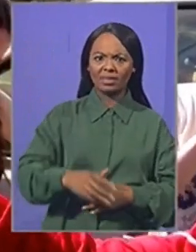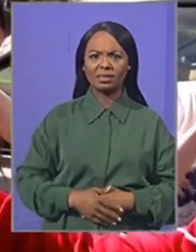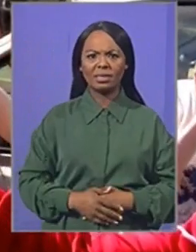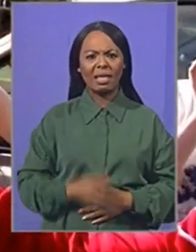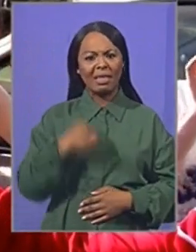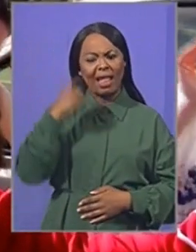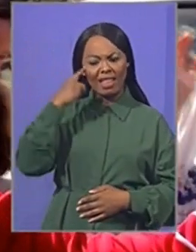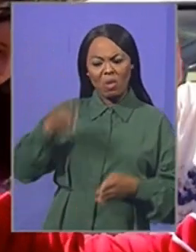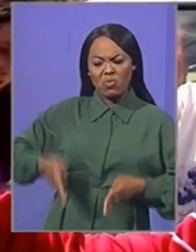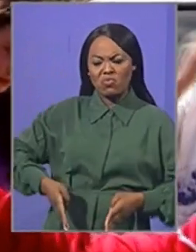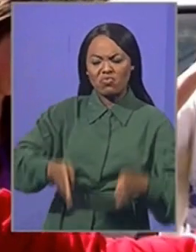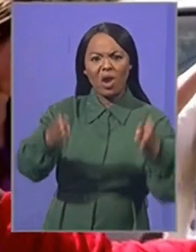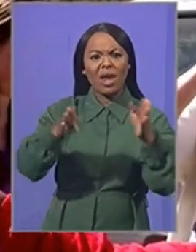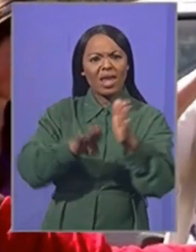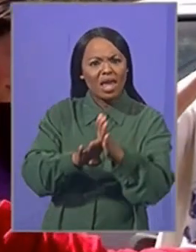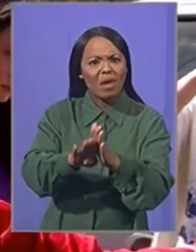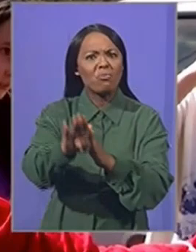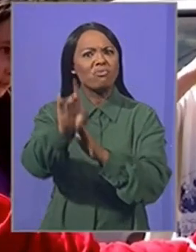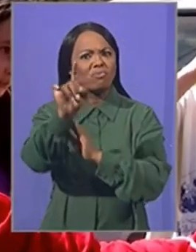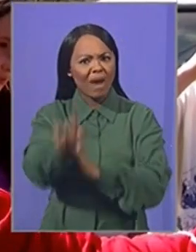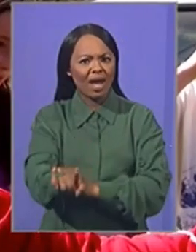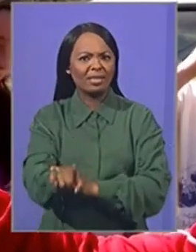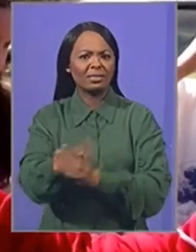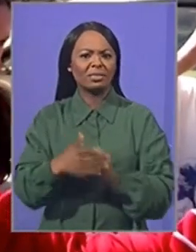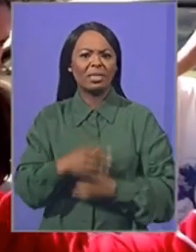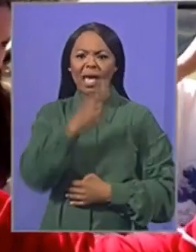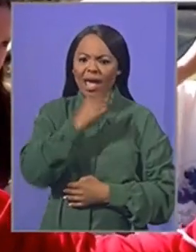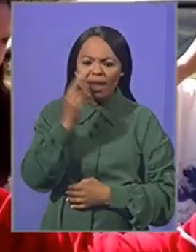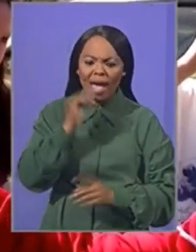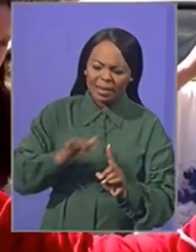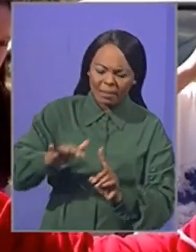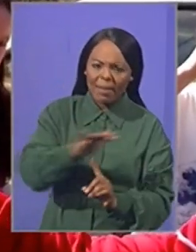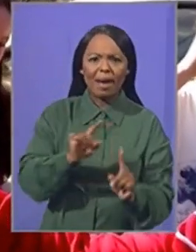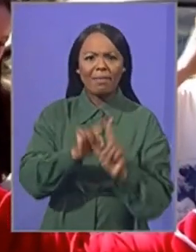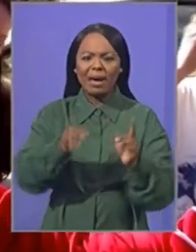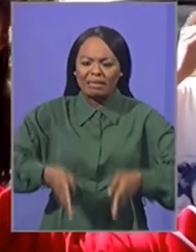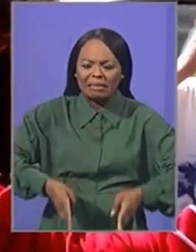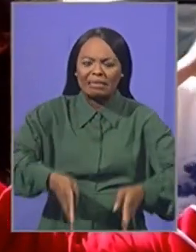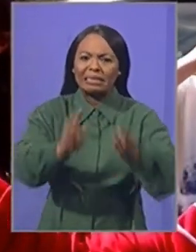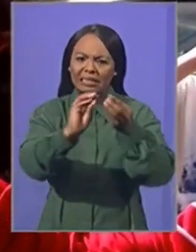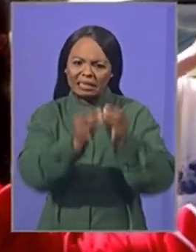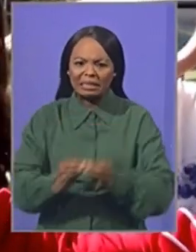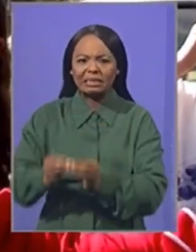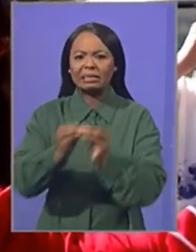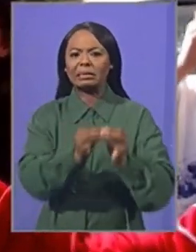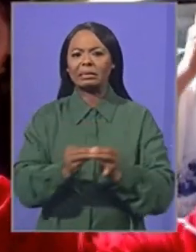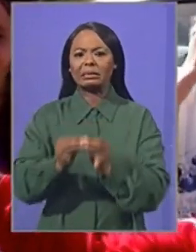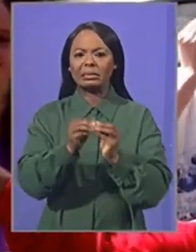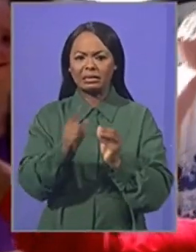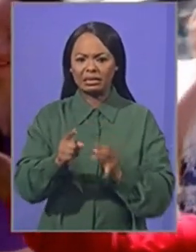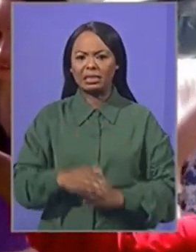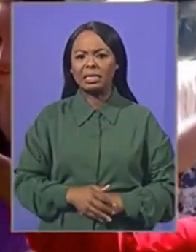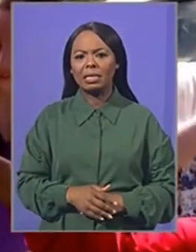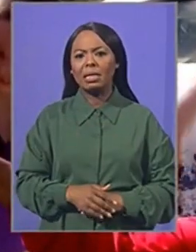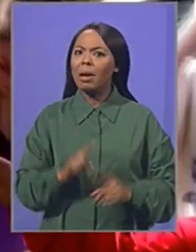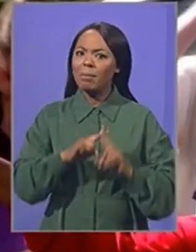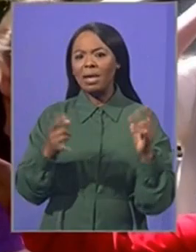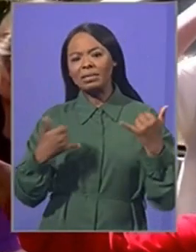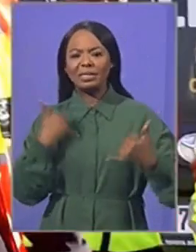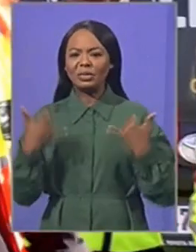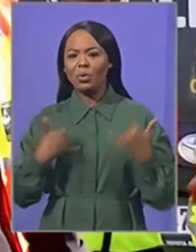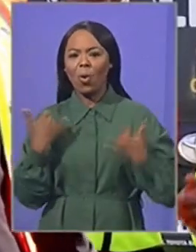There's a few bumps along the way, but it's nice to see the goats and the cattle along the roads, isn't it? But yeah, we've just had a fantastic